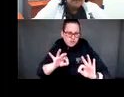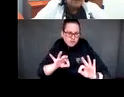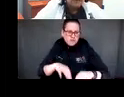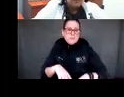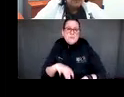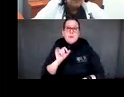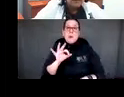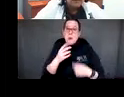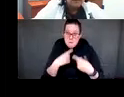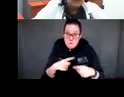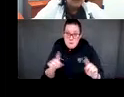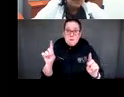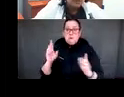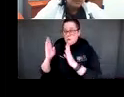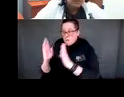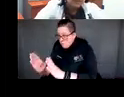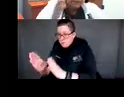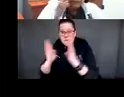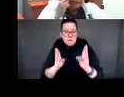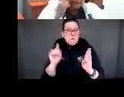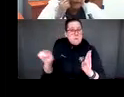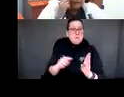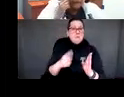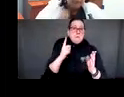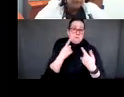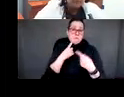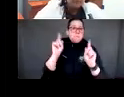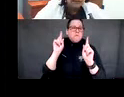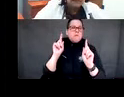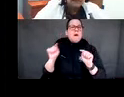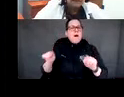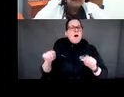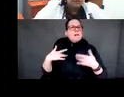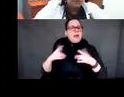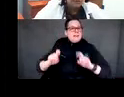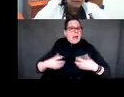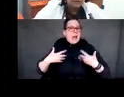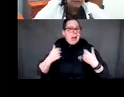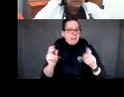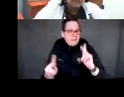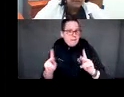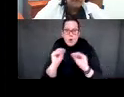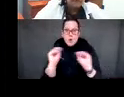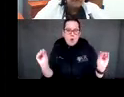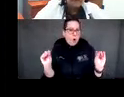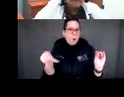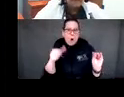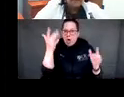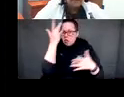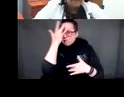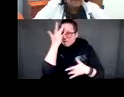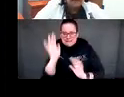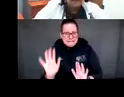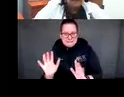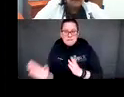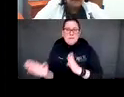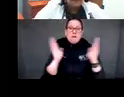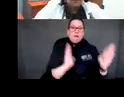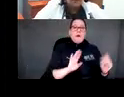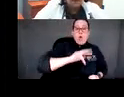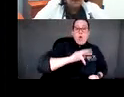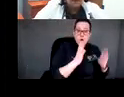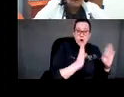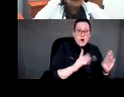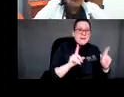it through phase 1 and phase 2, which are typically in very healthy people that have no underlying medical conditions, then you test it in the